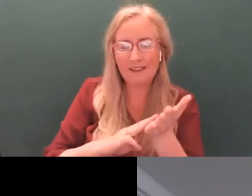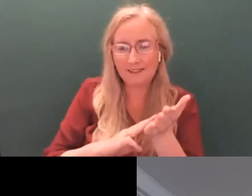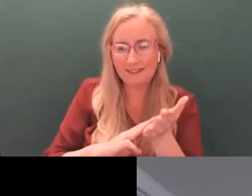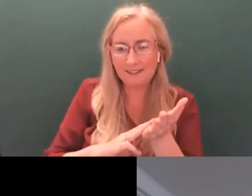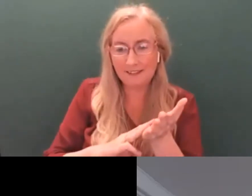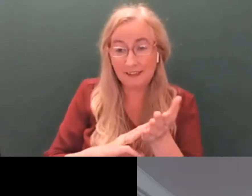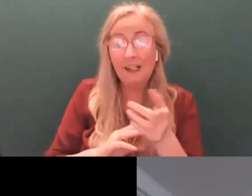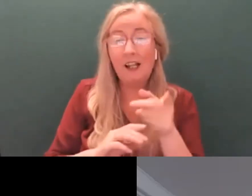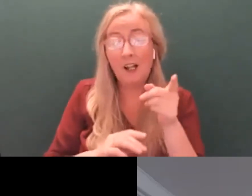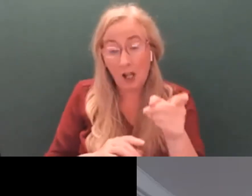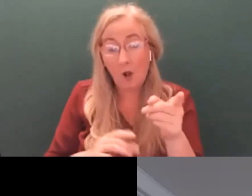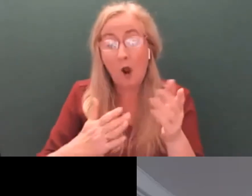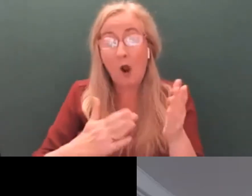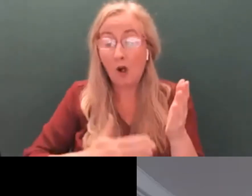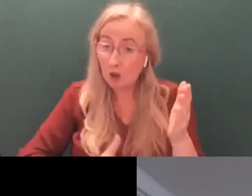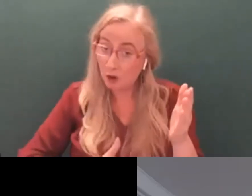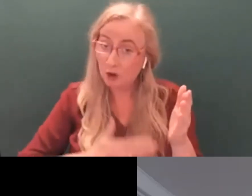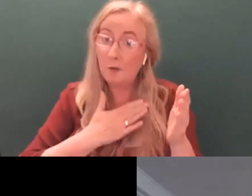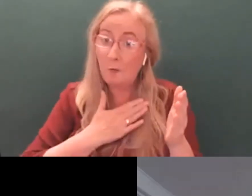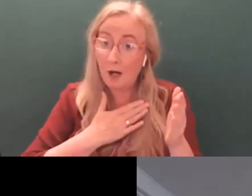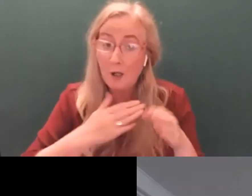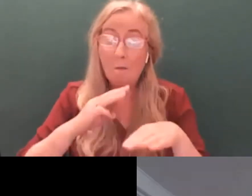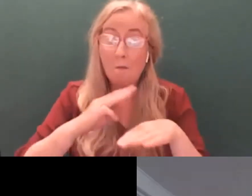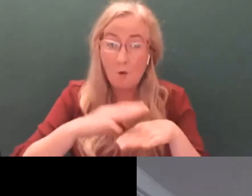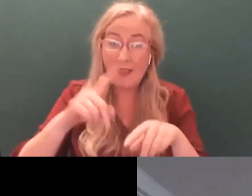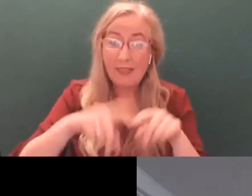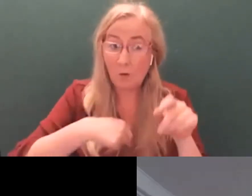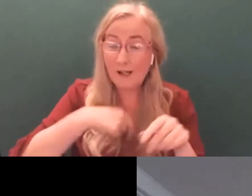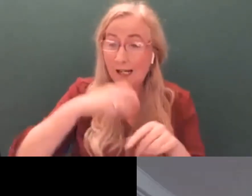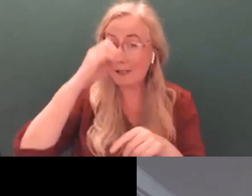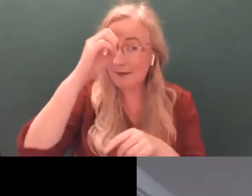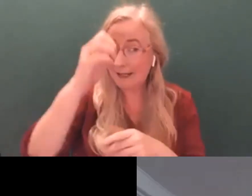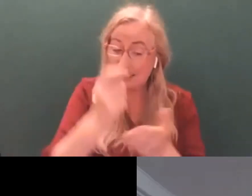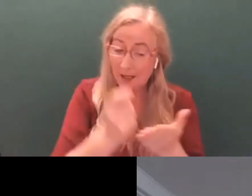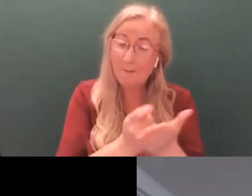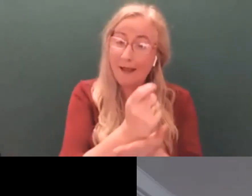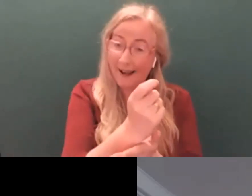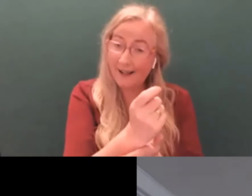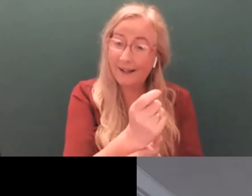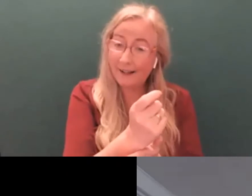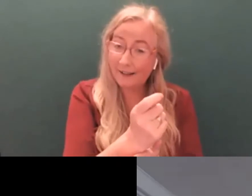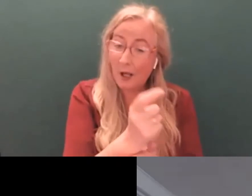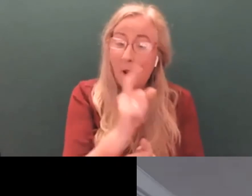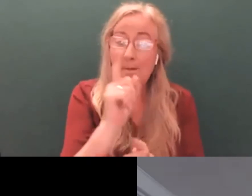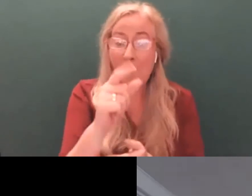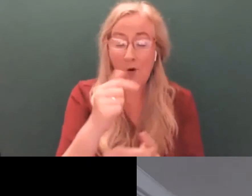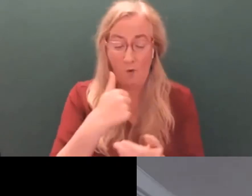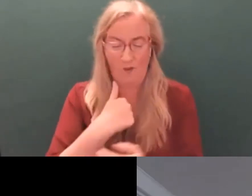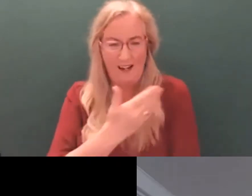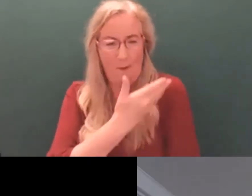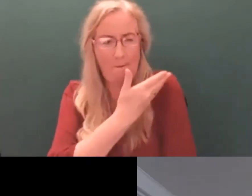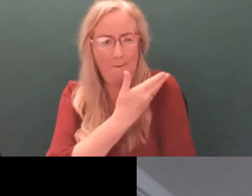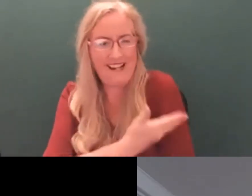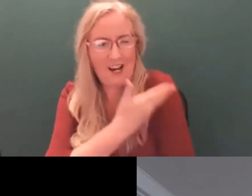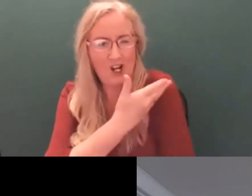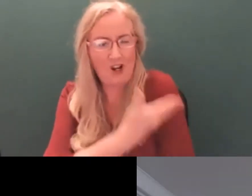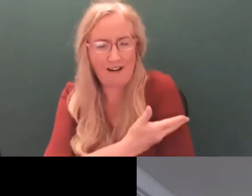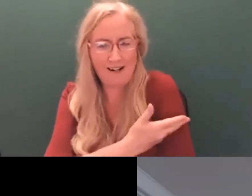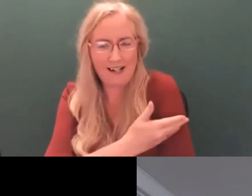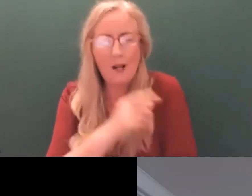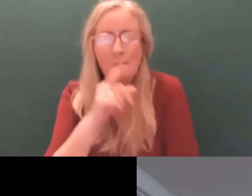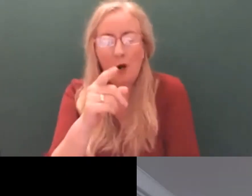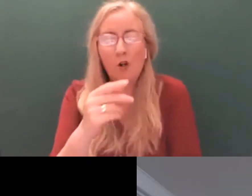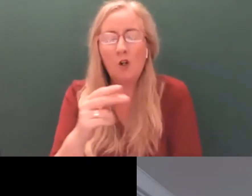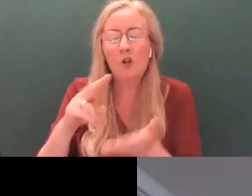was certainly surprisingly more than we'd expected to be paying. I think as beginners, it was useful to have the